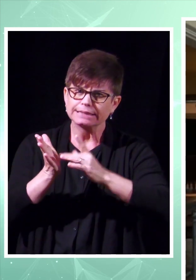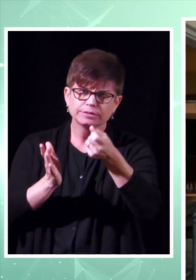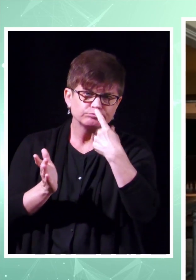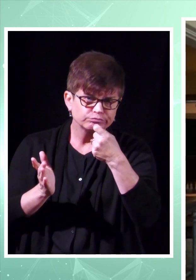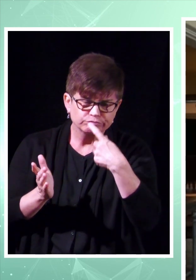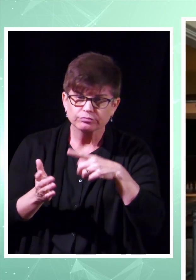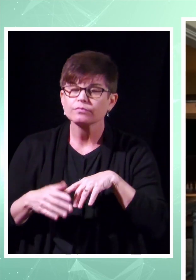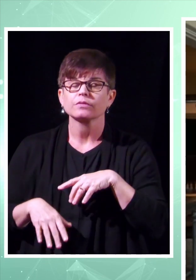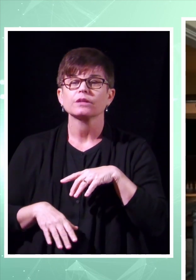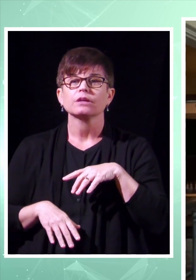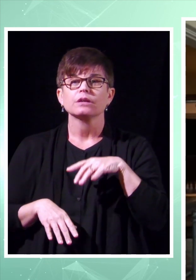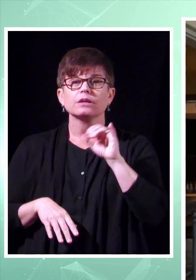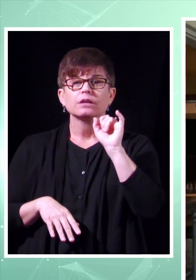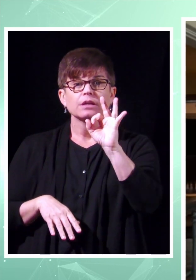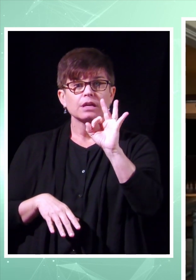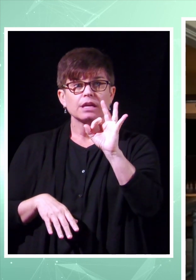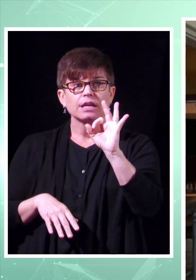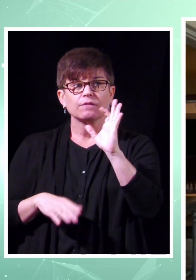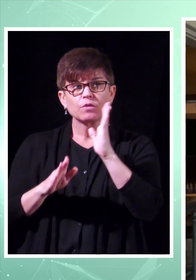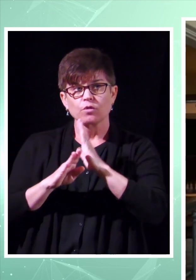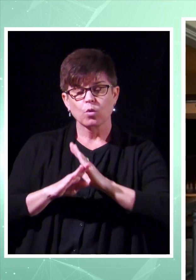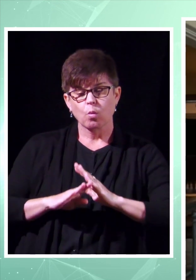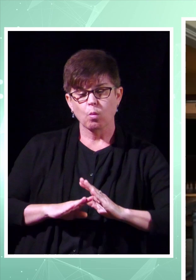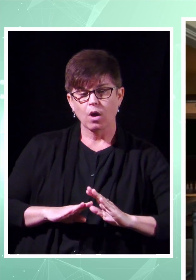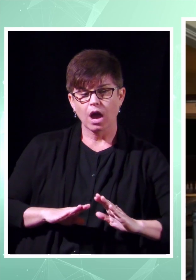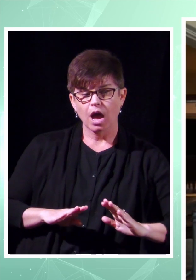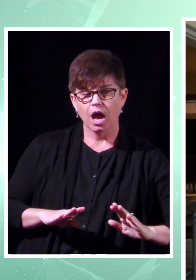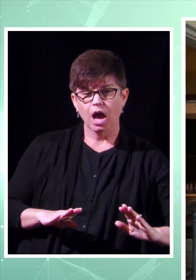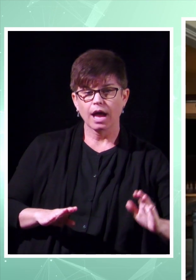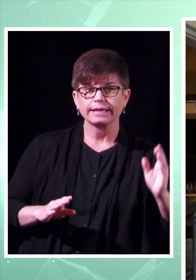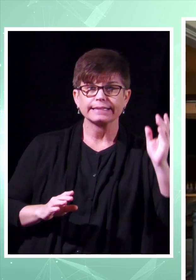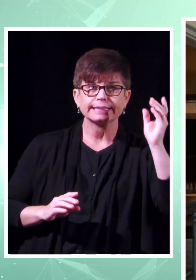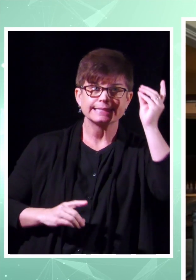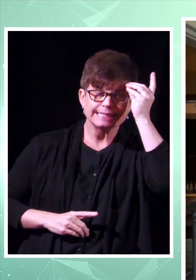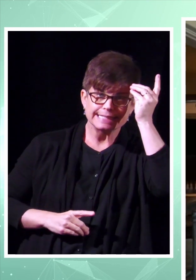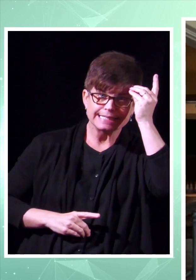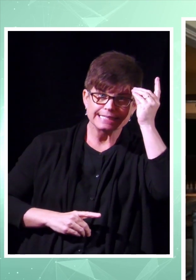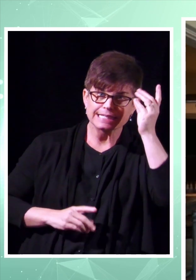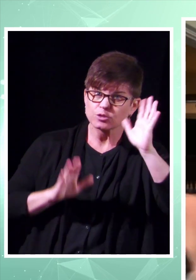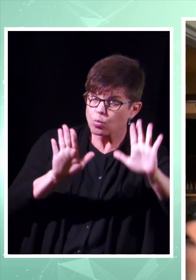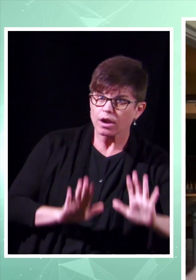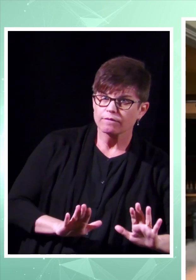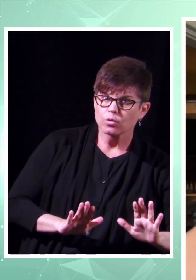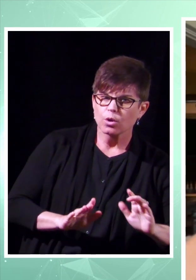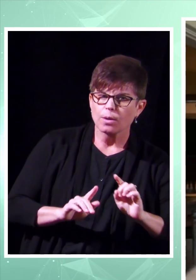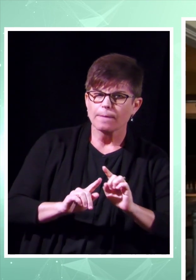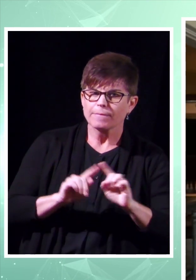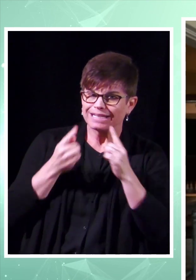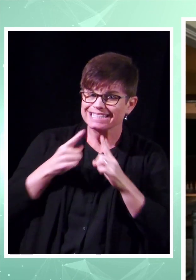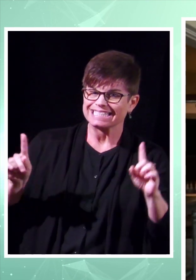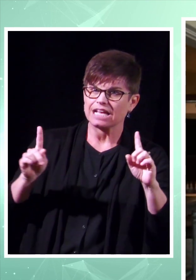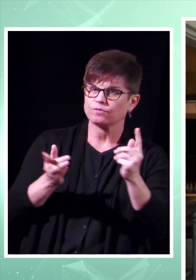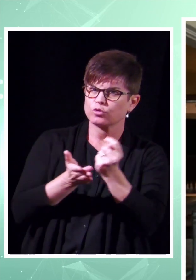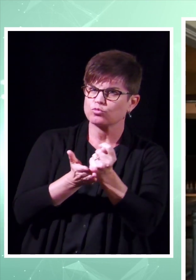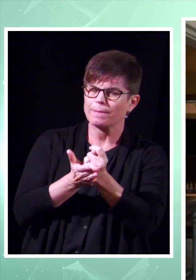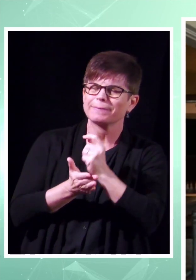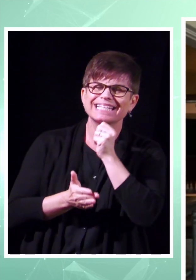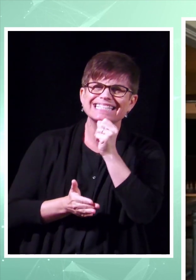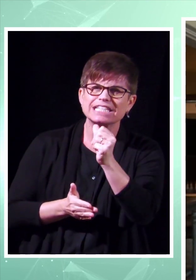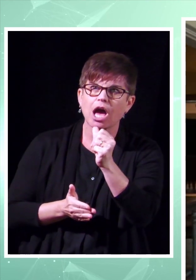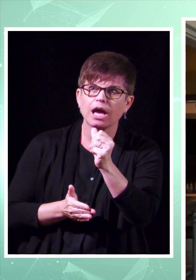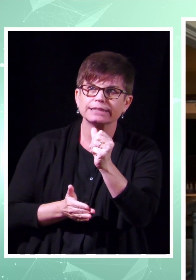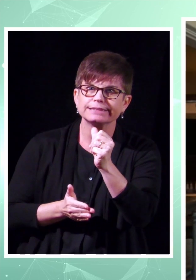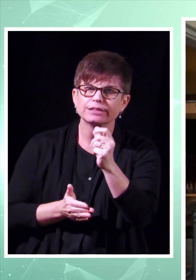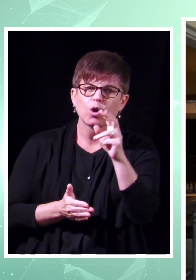be, and you have quiet disease, that's a godsend, but it's not remission. It's just very successful treatment. There